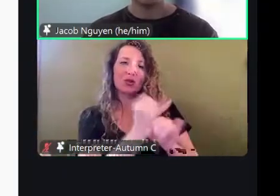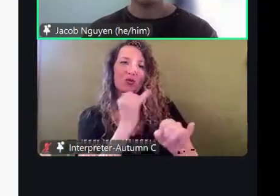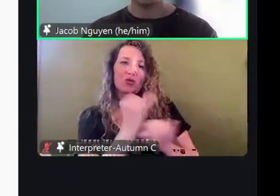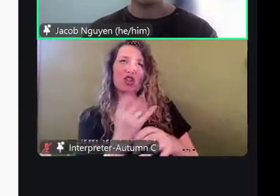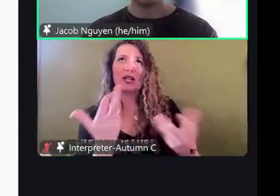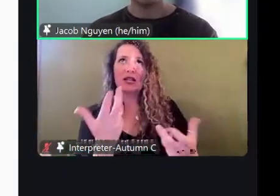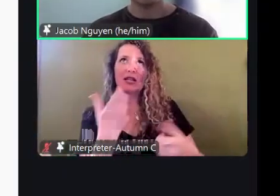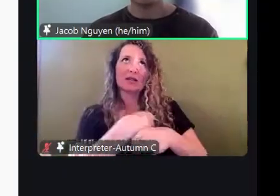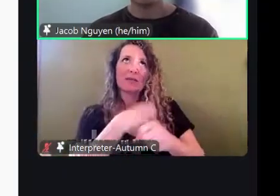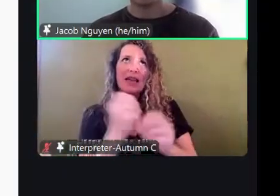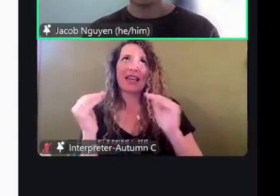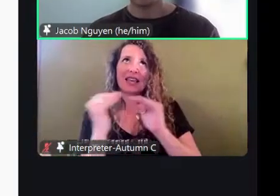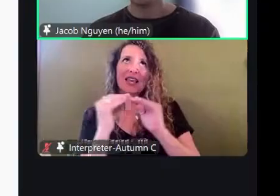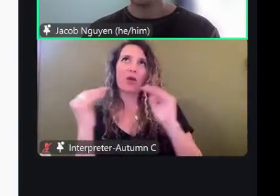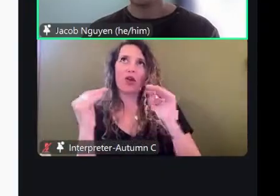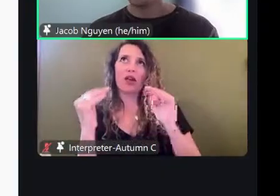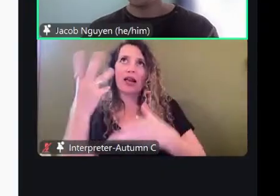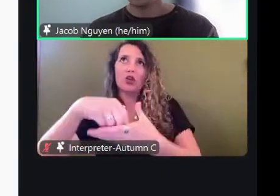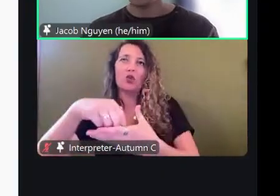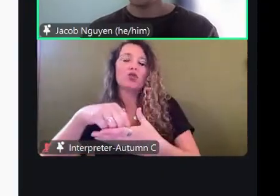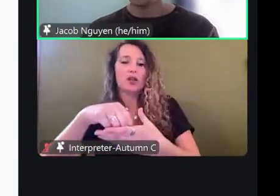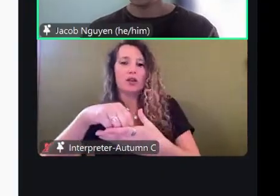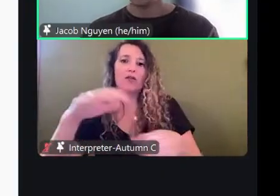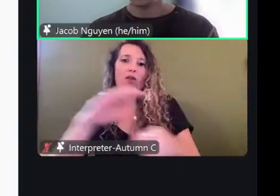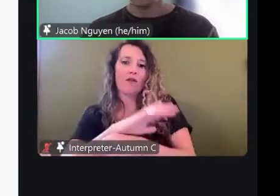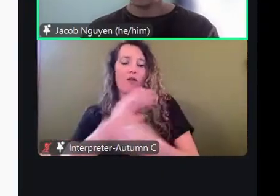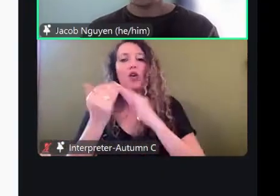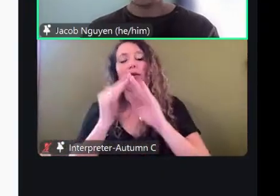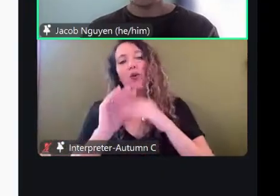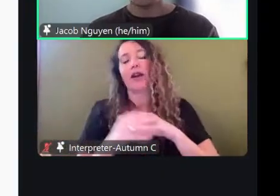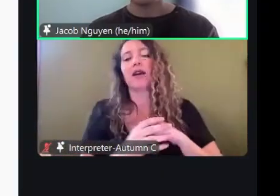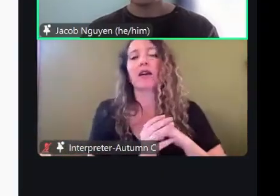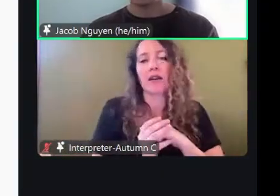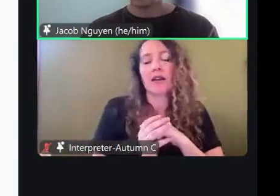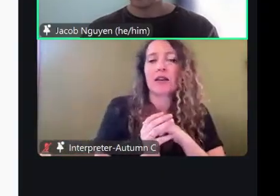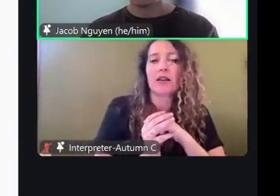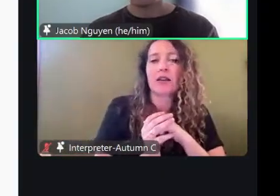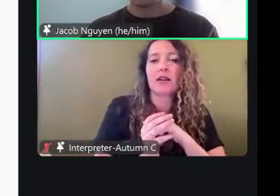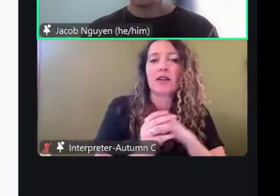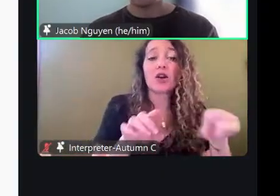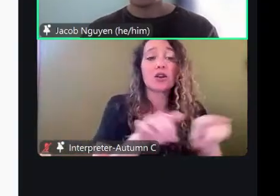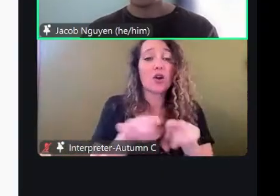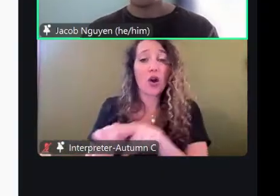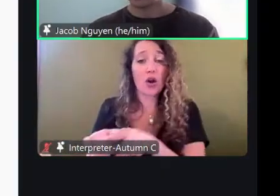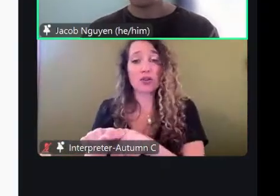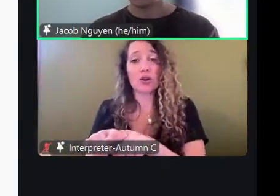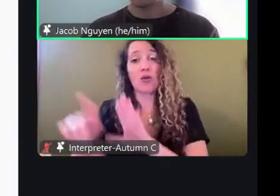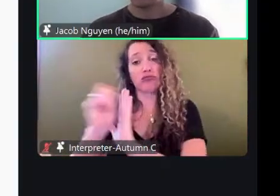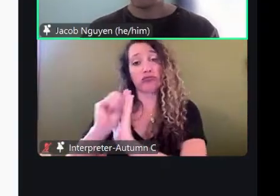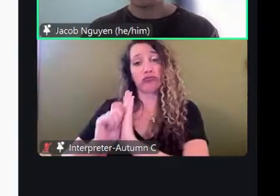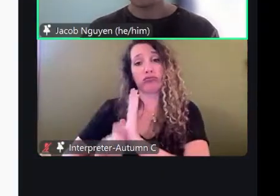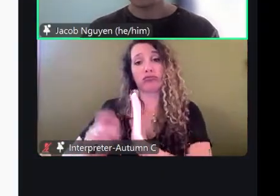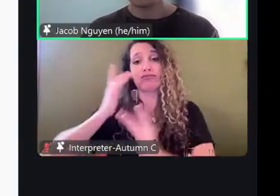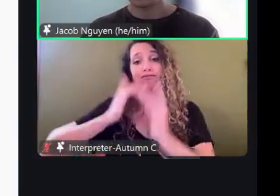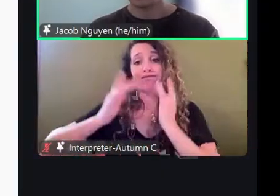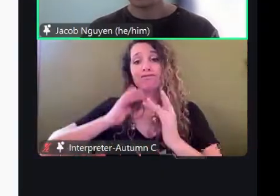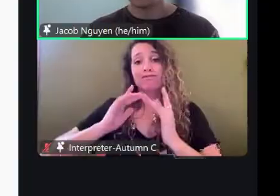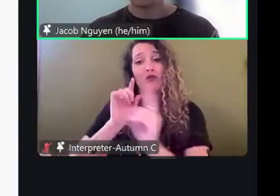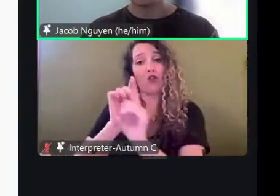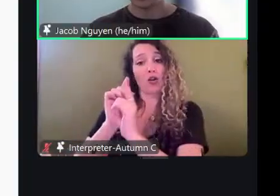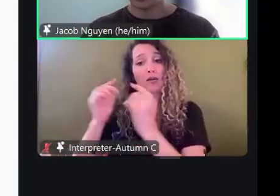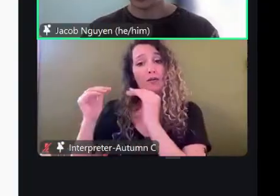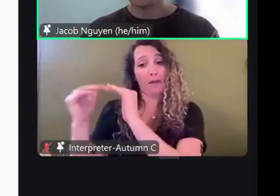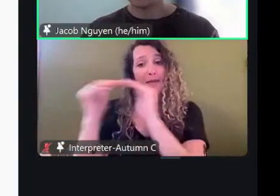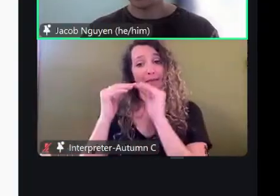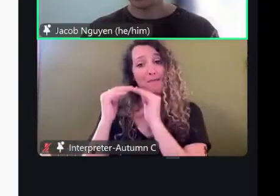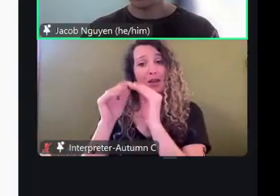creating equal inclusion among their community. So there's also a literature gap specifically when it comes to peer mentoring.